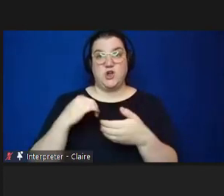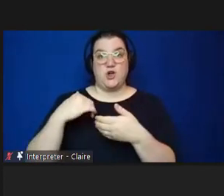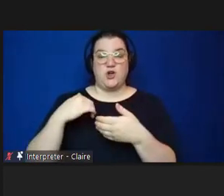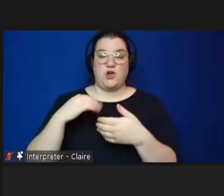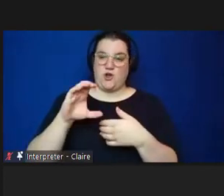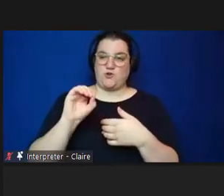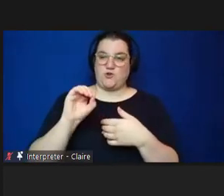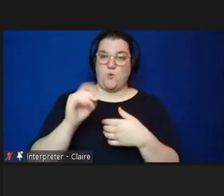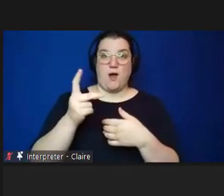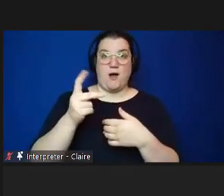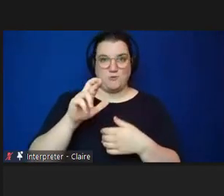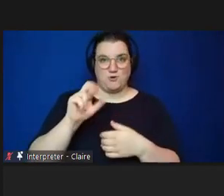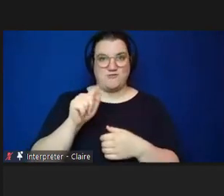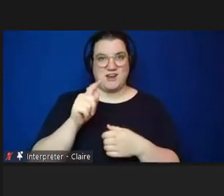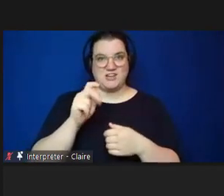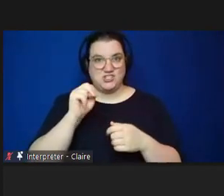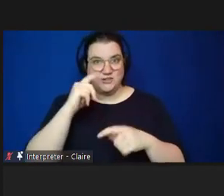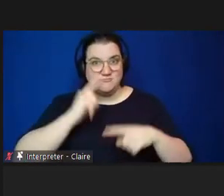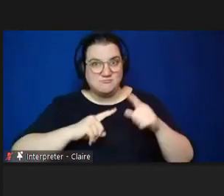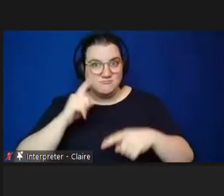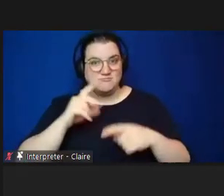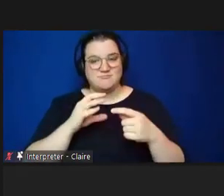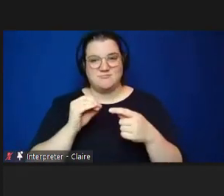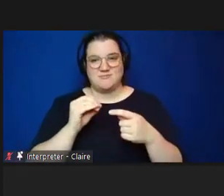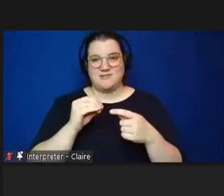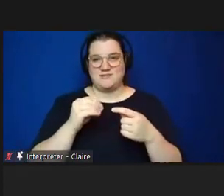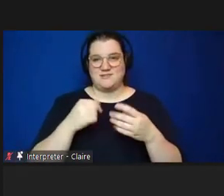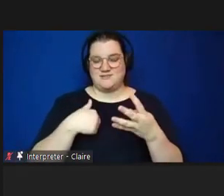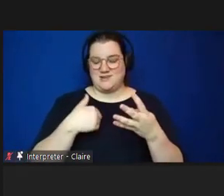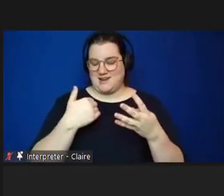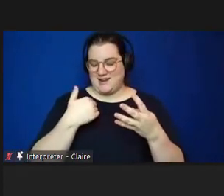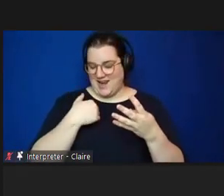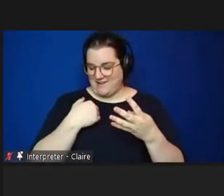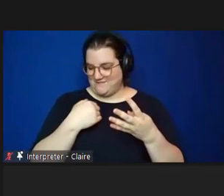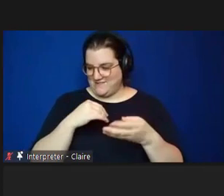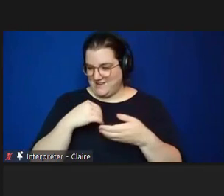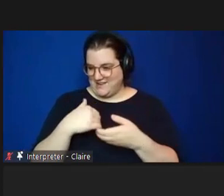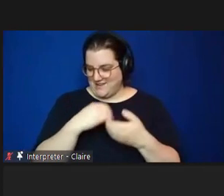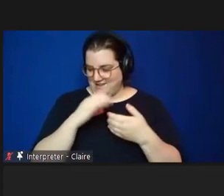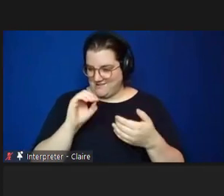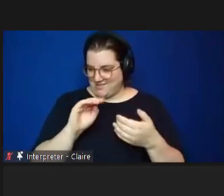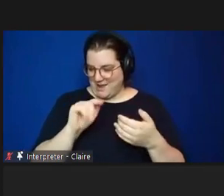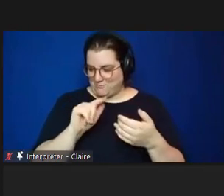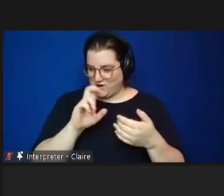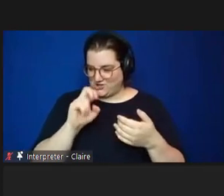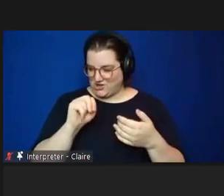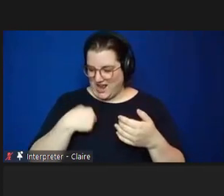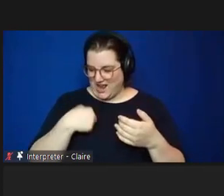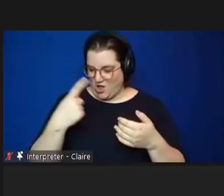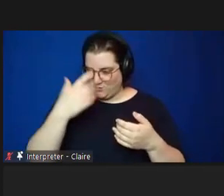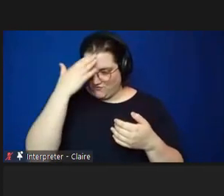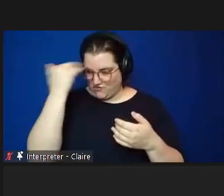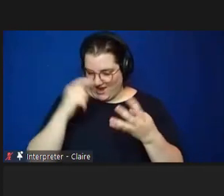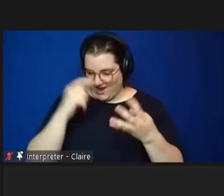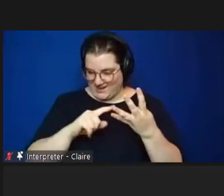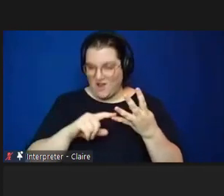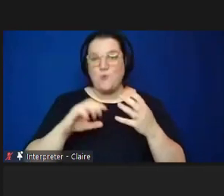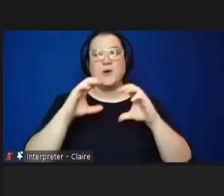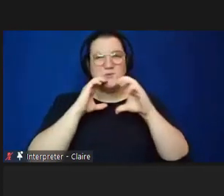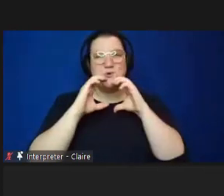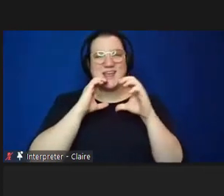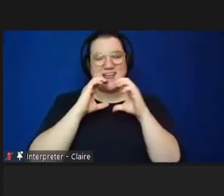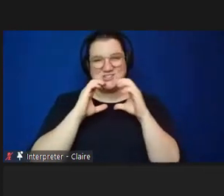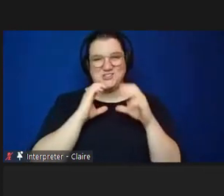cooperation, and I have collaboration down. I always forget the fourth C. Communication, that's